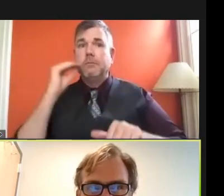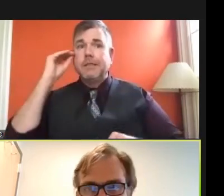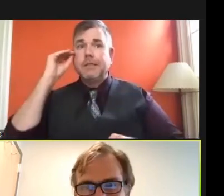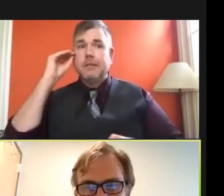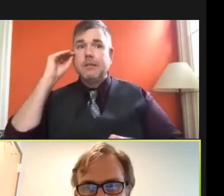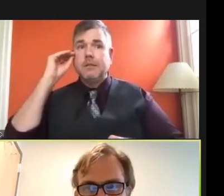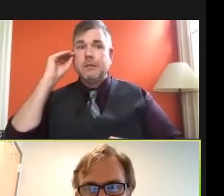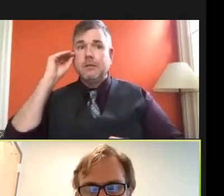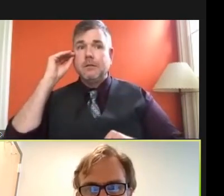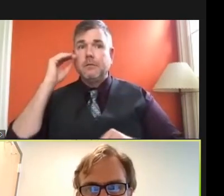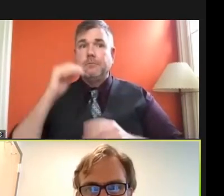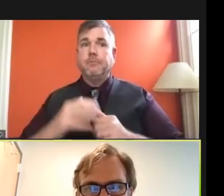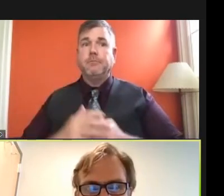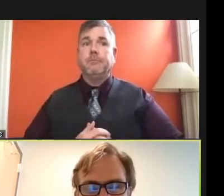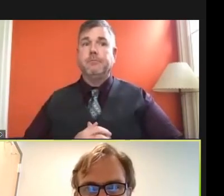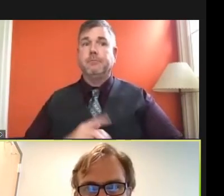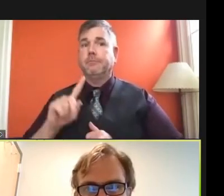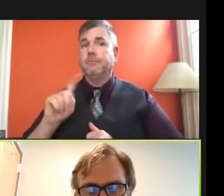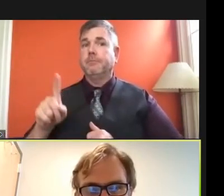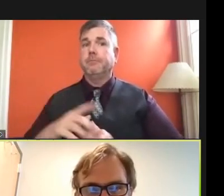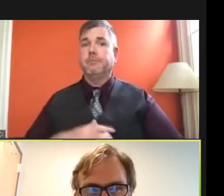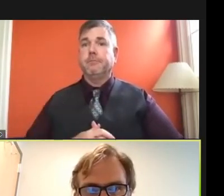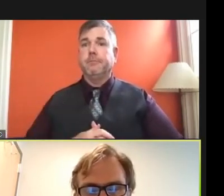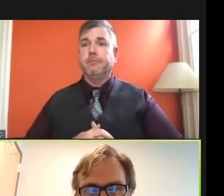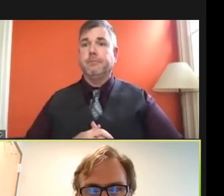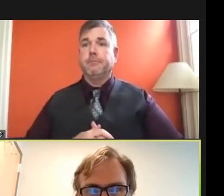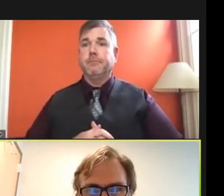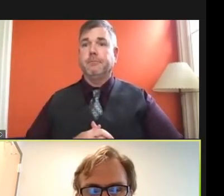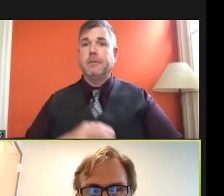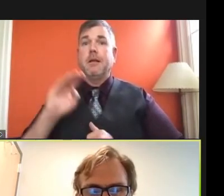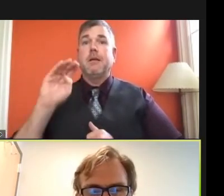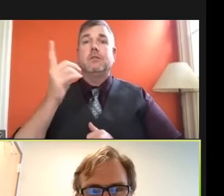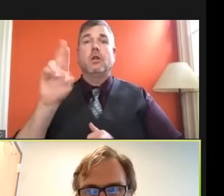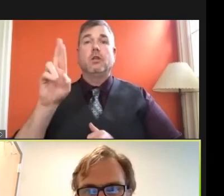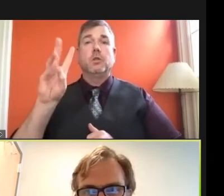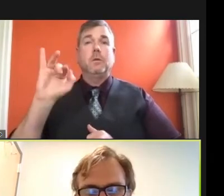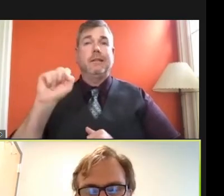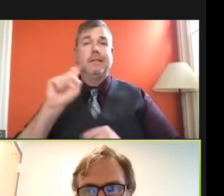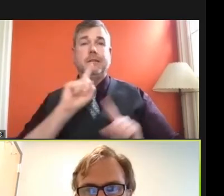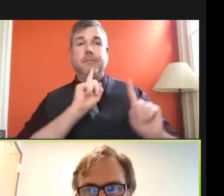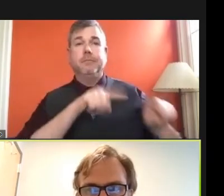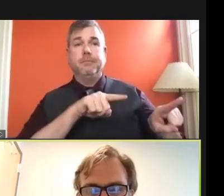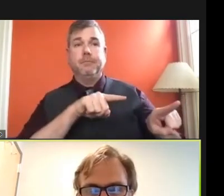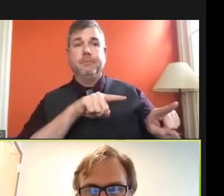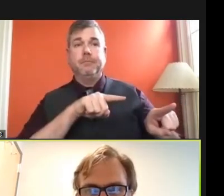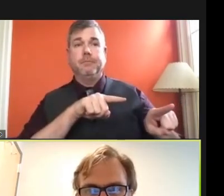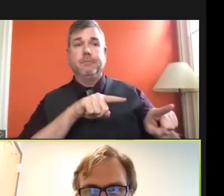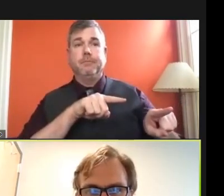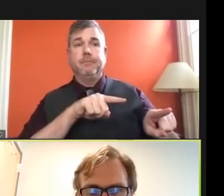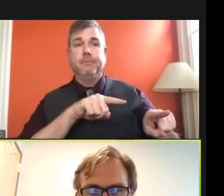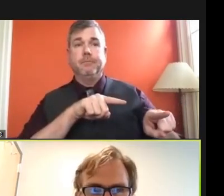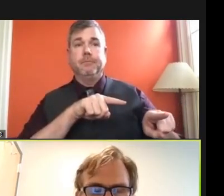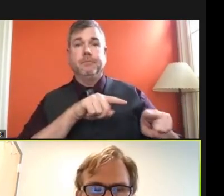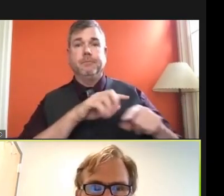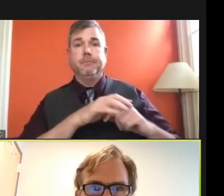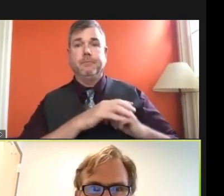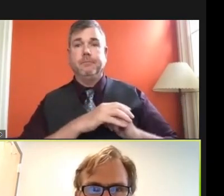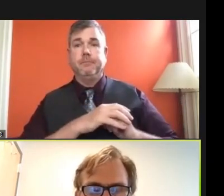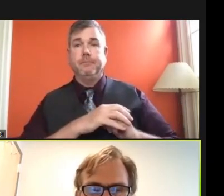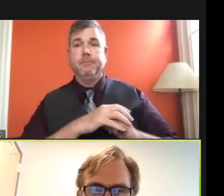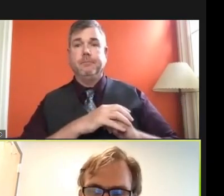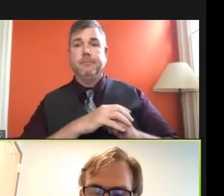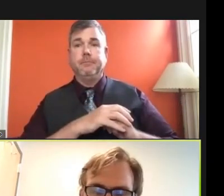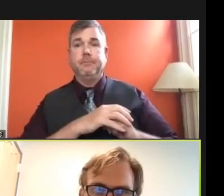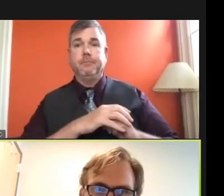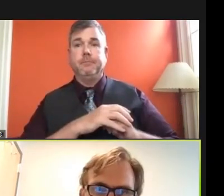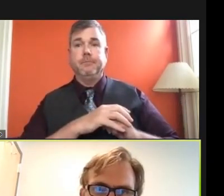initially reacted in earlier mid-March with a much more restrictive shelter-in-place order. One